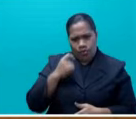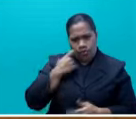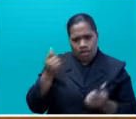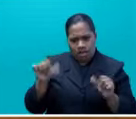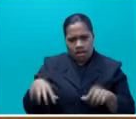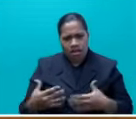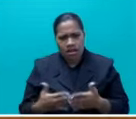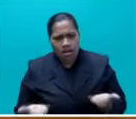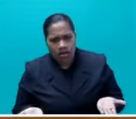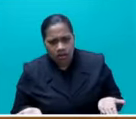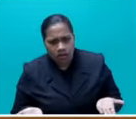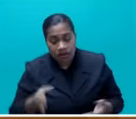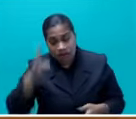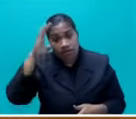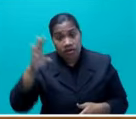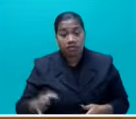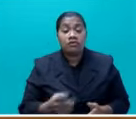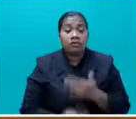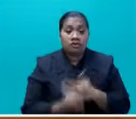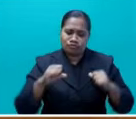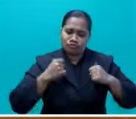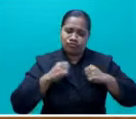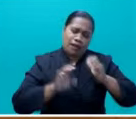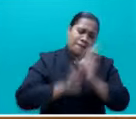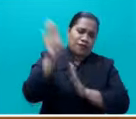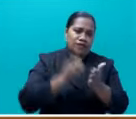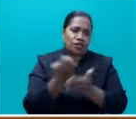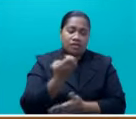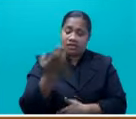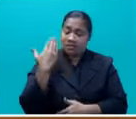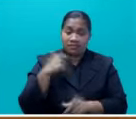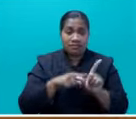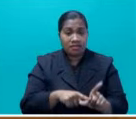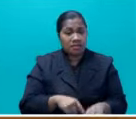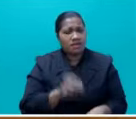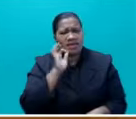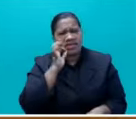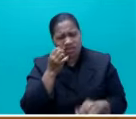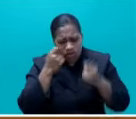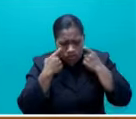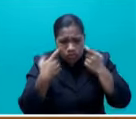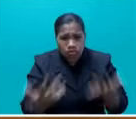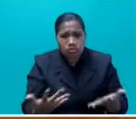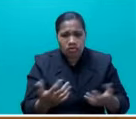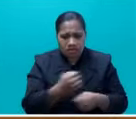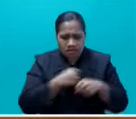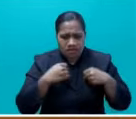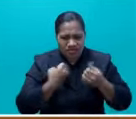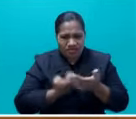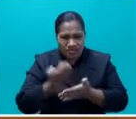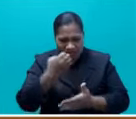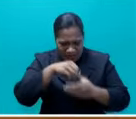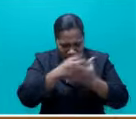sir. For a country that boasts a booming economy for the past years, we have very little to show of our economic viability. We